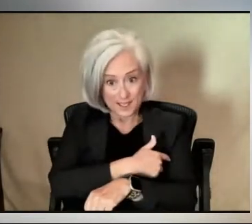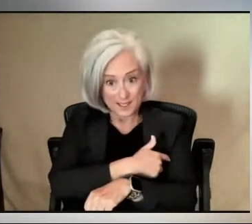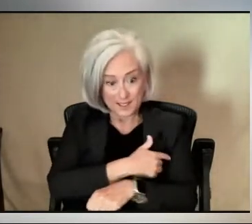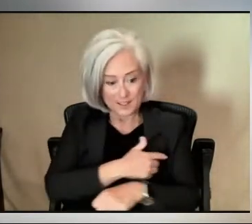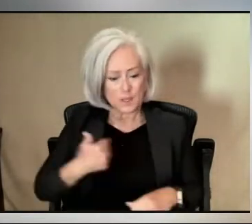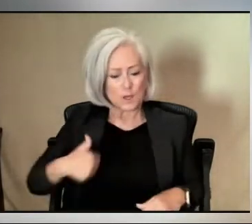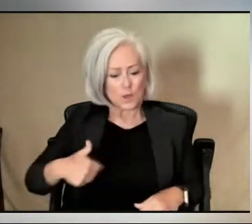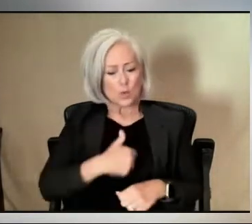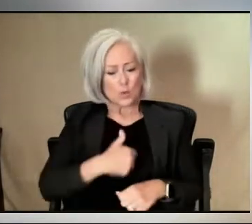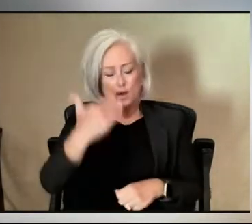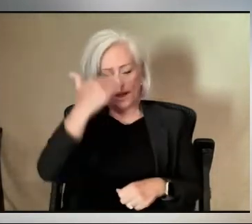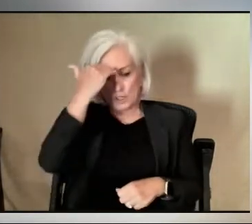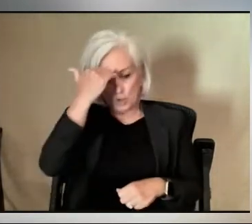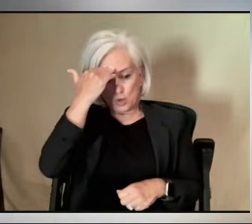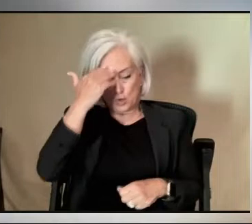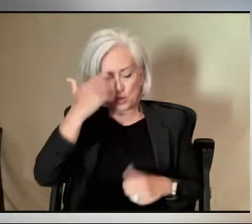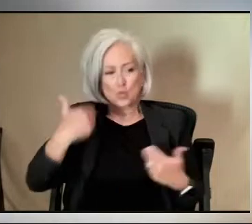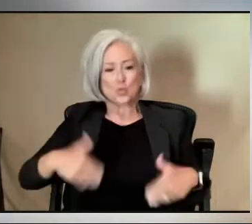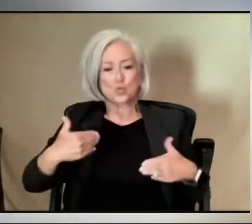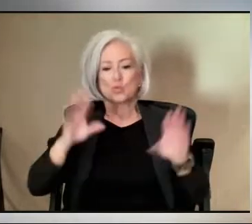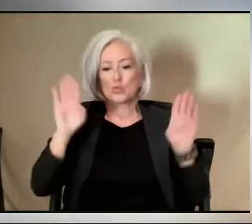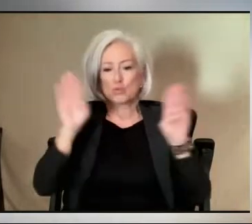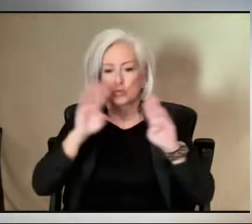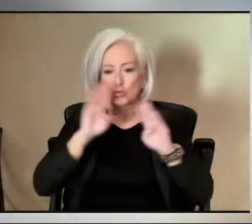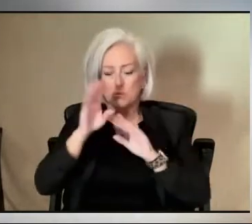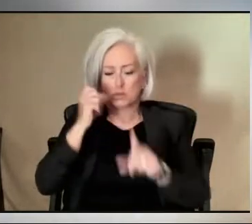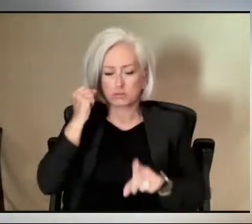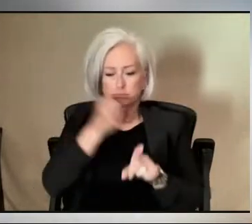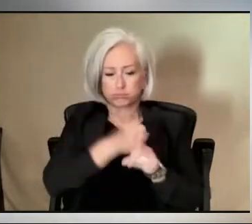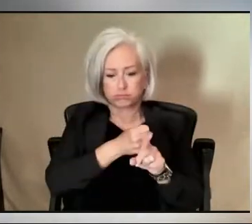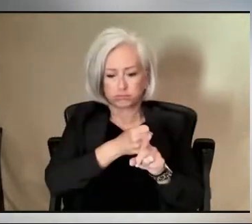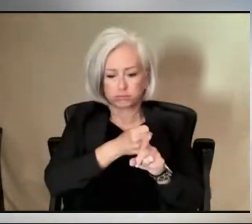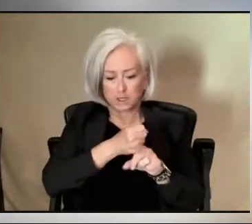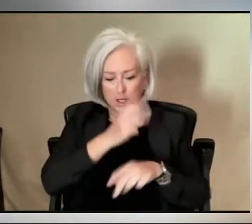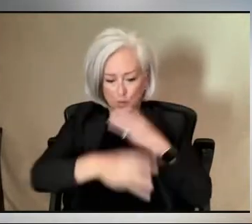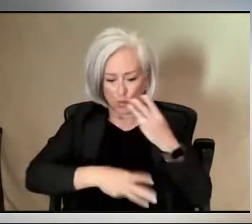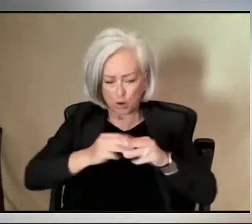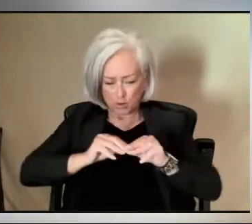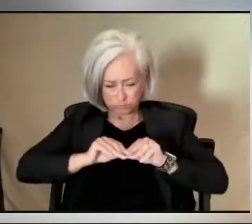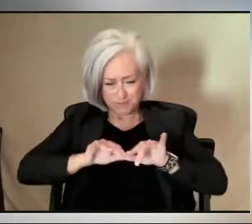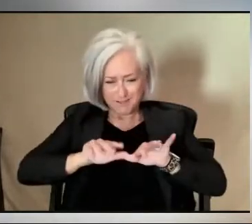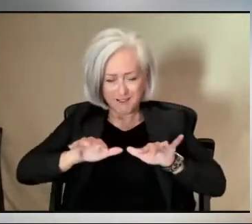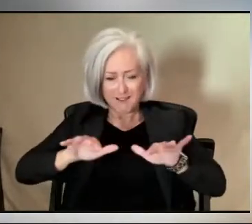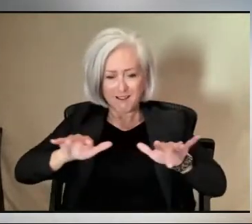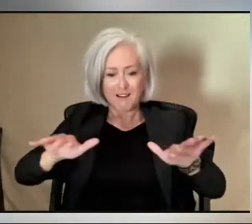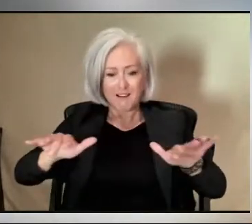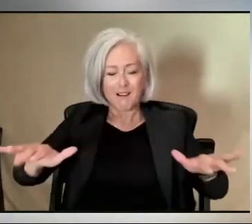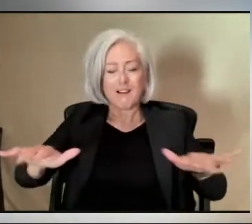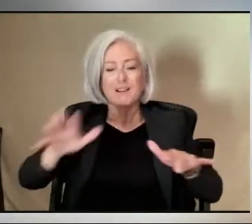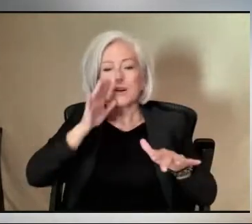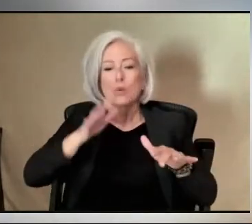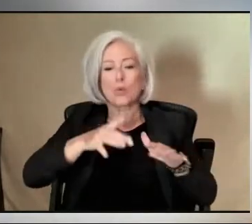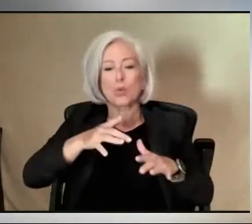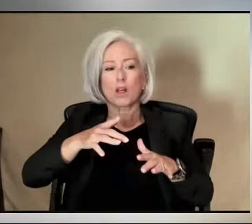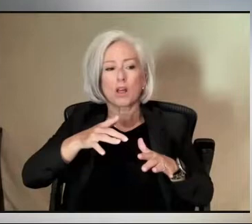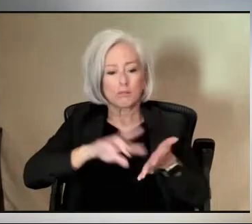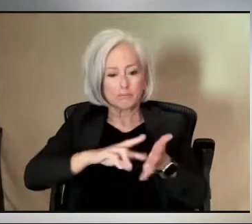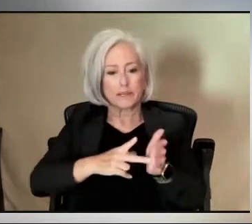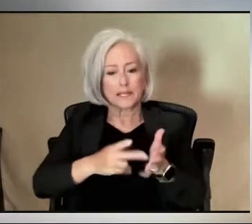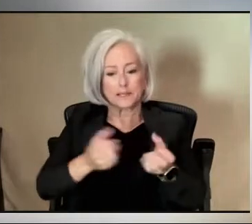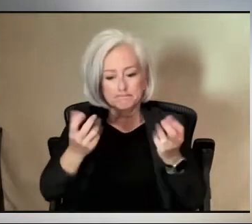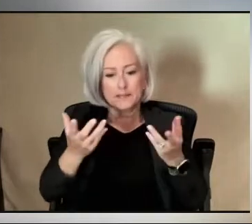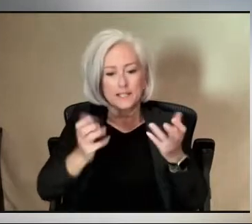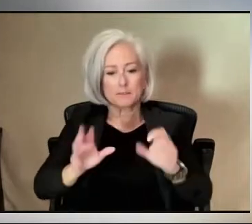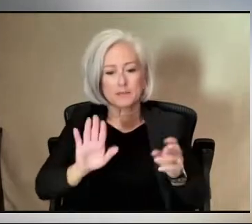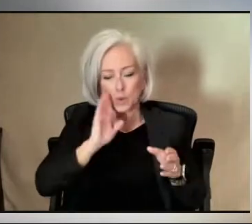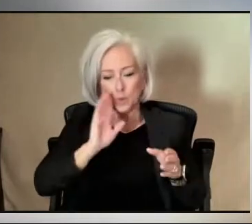was likely to be a worldwide pandemic. This was likely to cost a lot of lives and result in